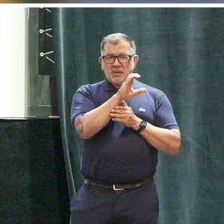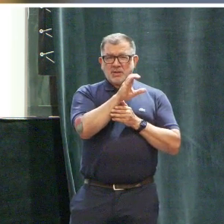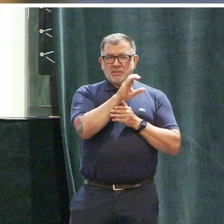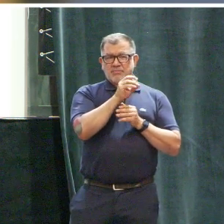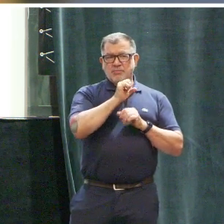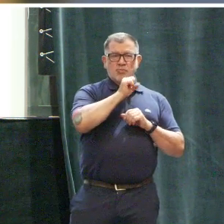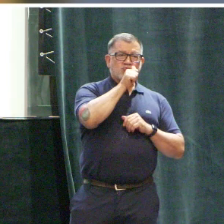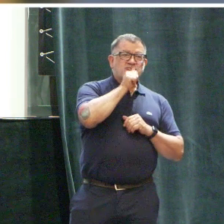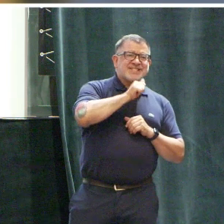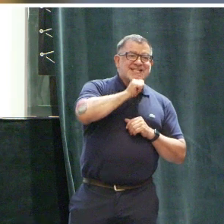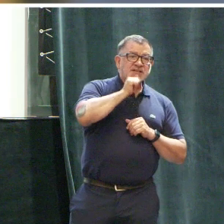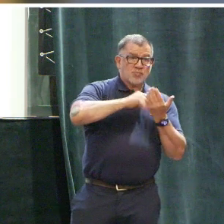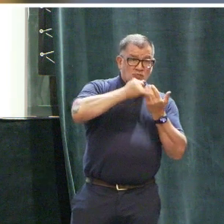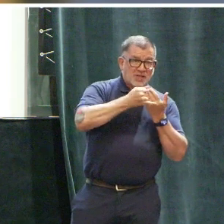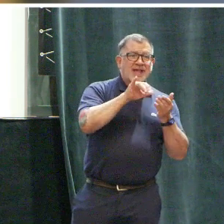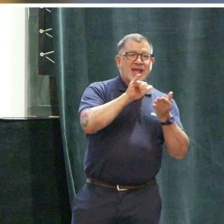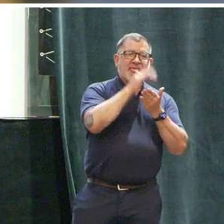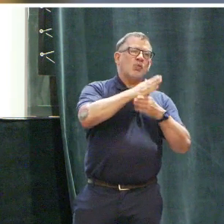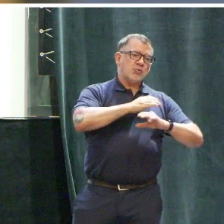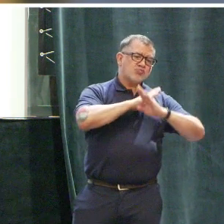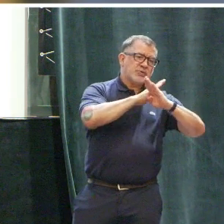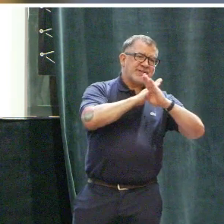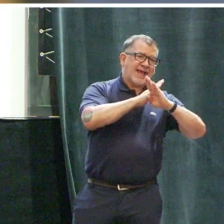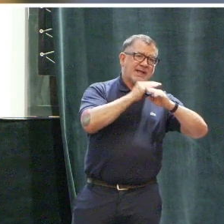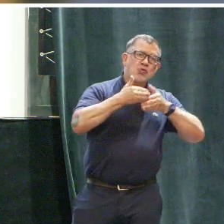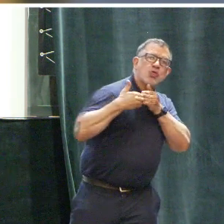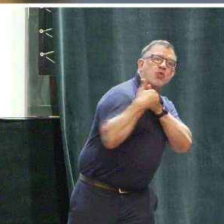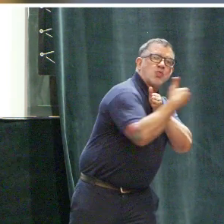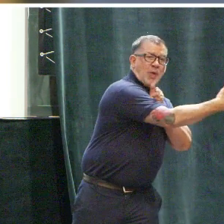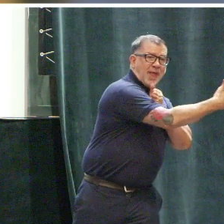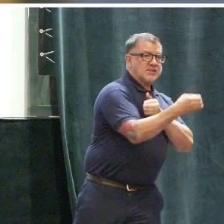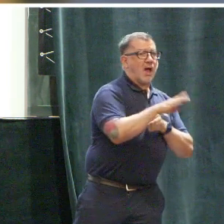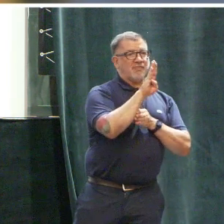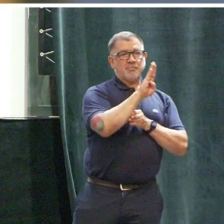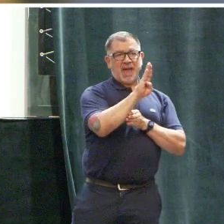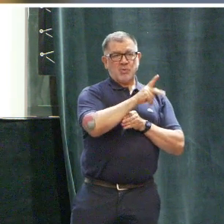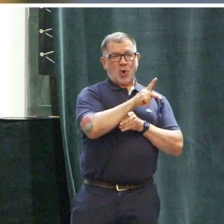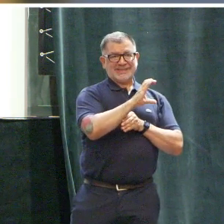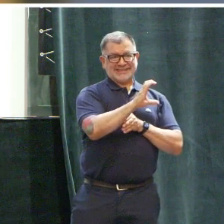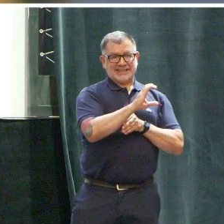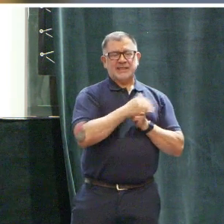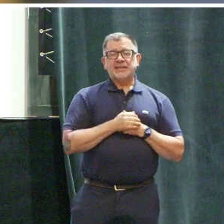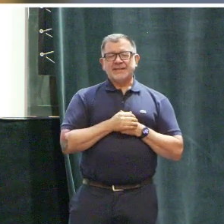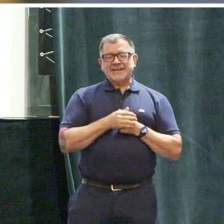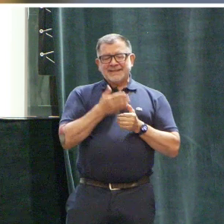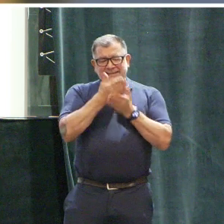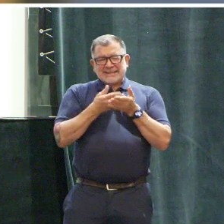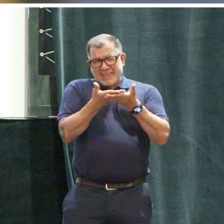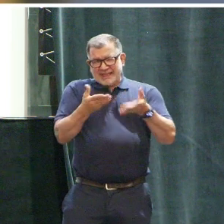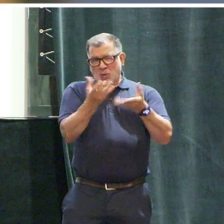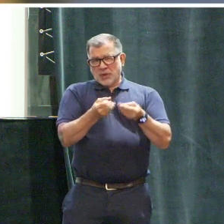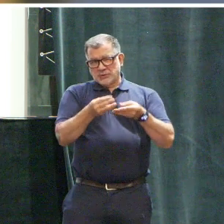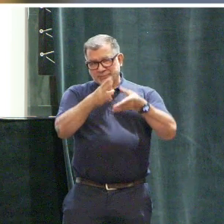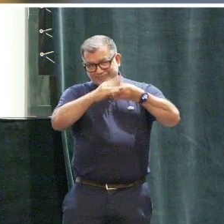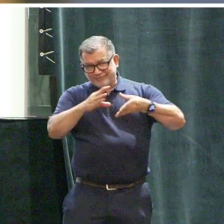here and protects the rest of Battery Park City. A few other things to note here is that along the